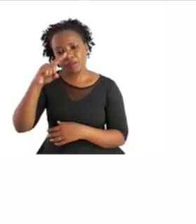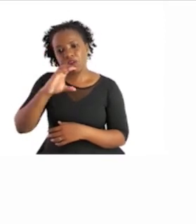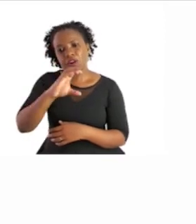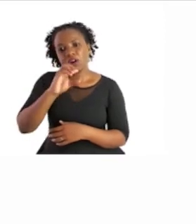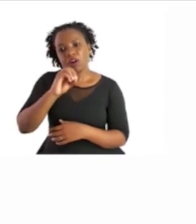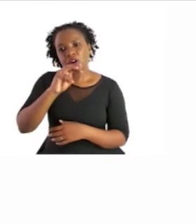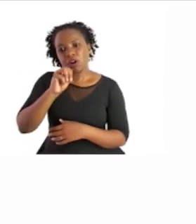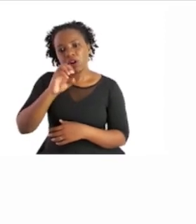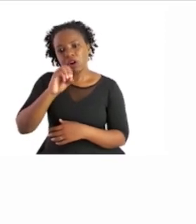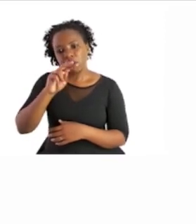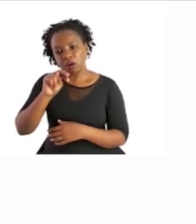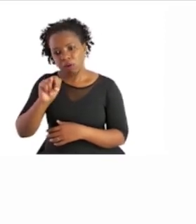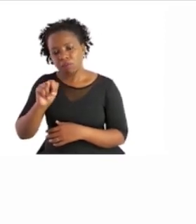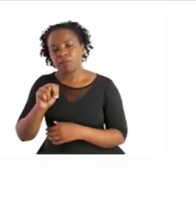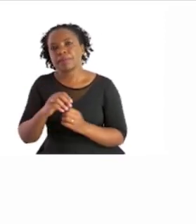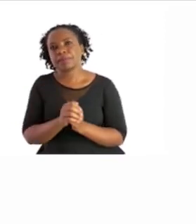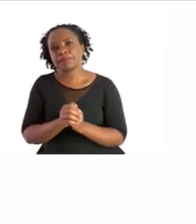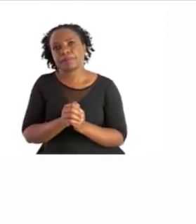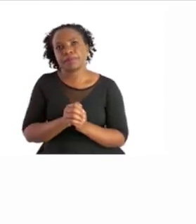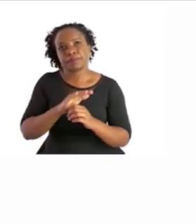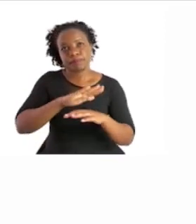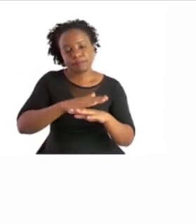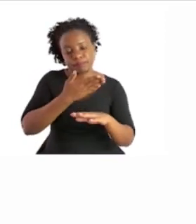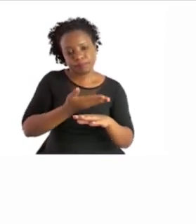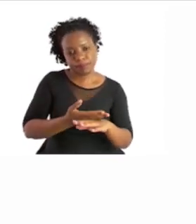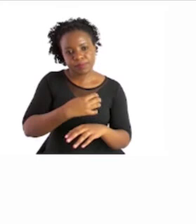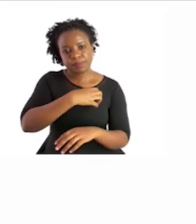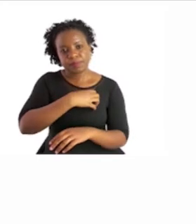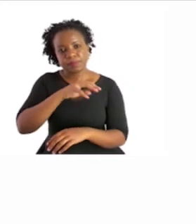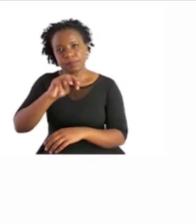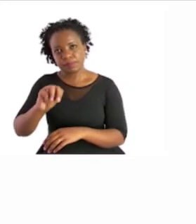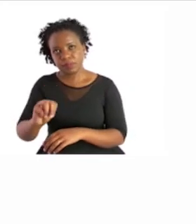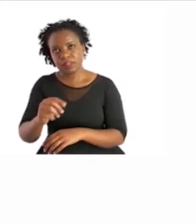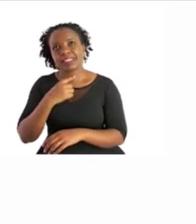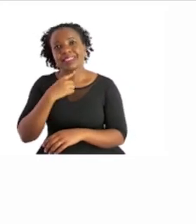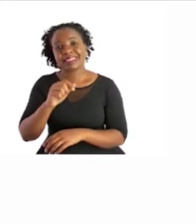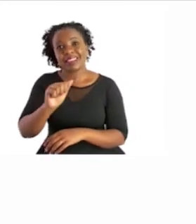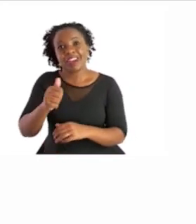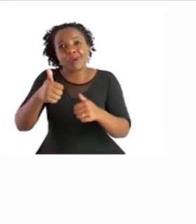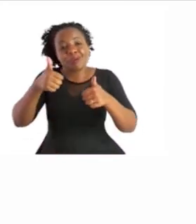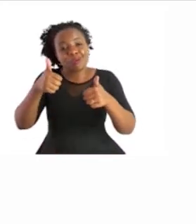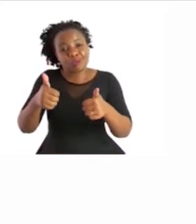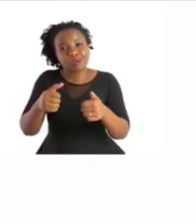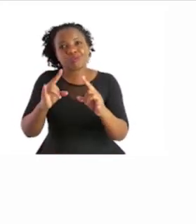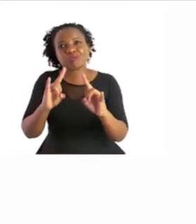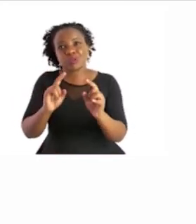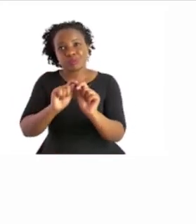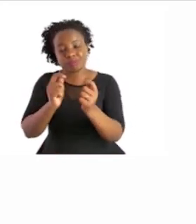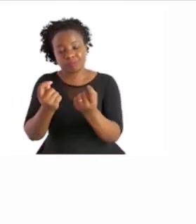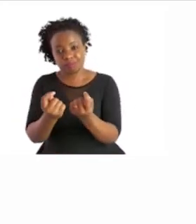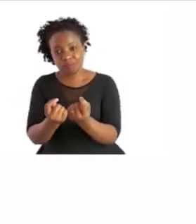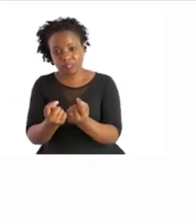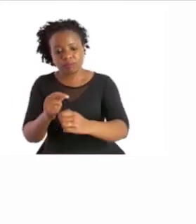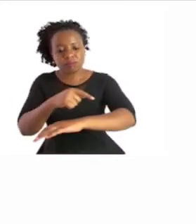An example, Manchester United is a good soccer team. The underlined